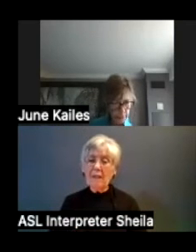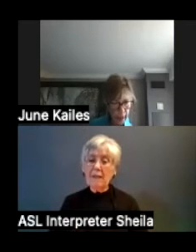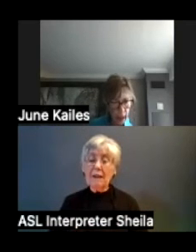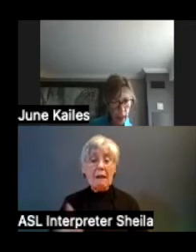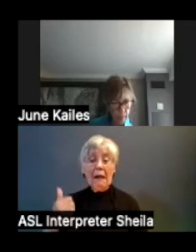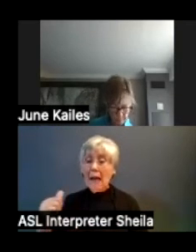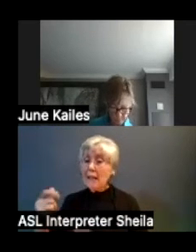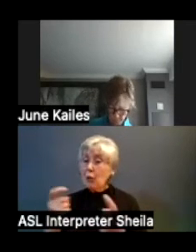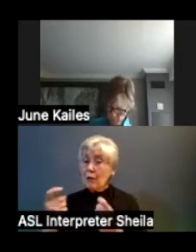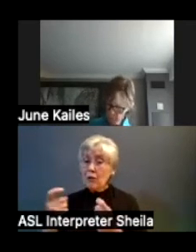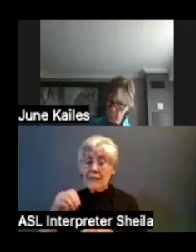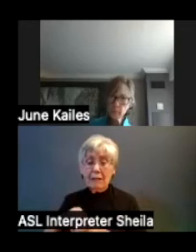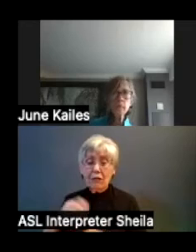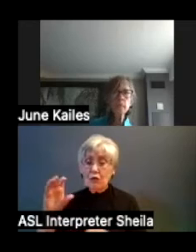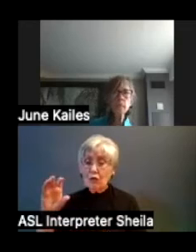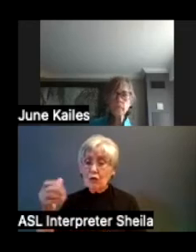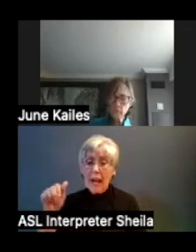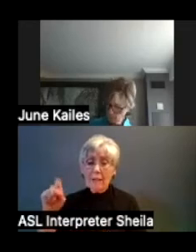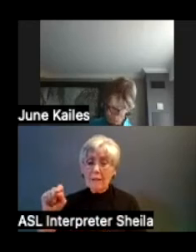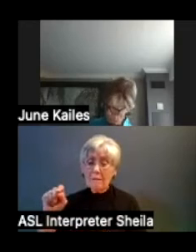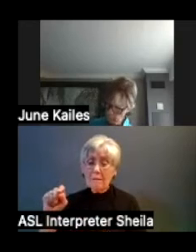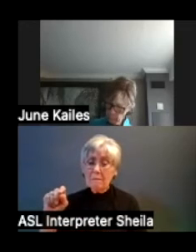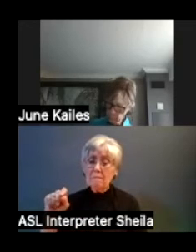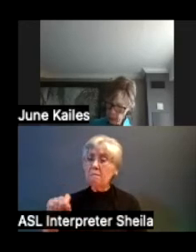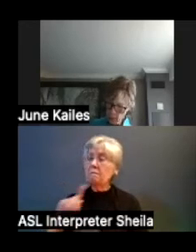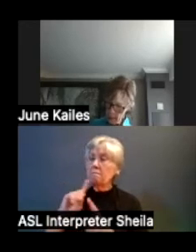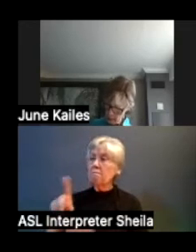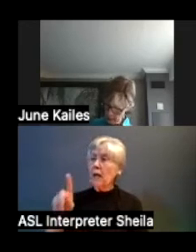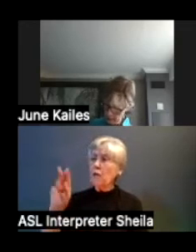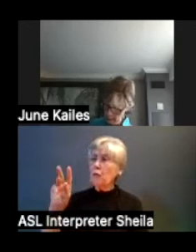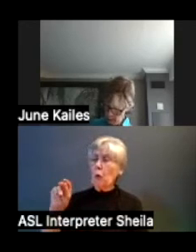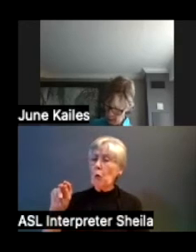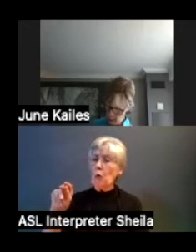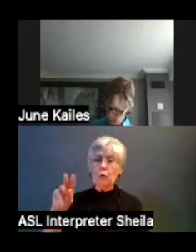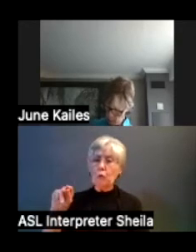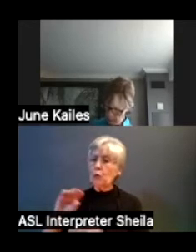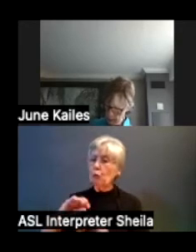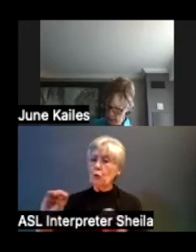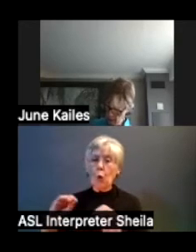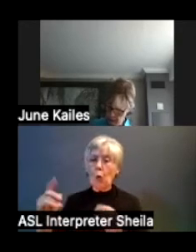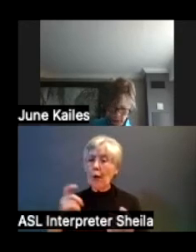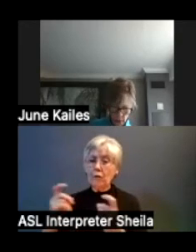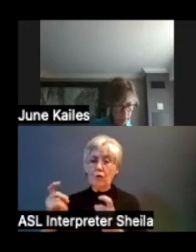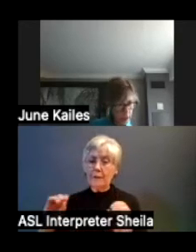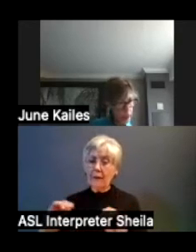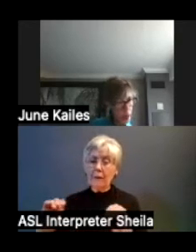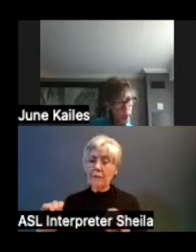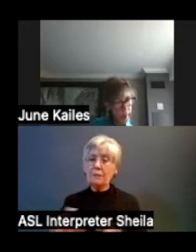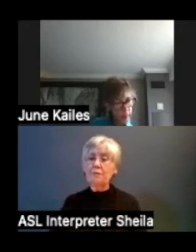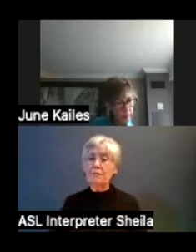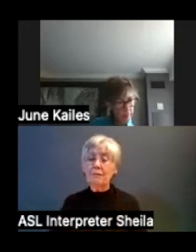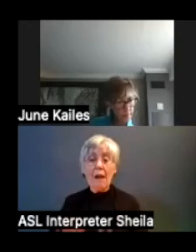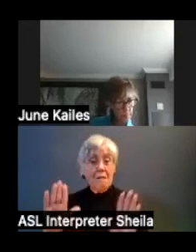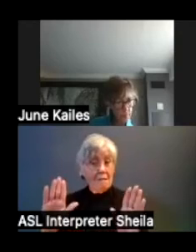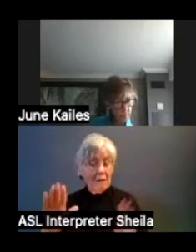questions in chat? No questions. No question. Okay, you go. Don't be